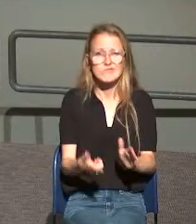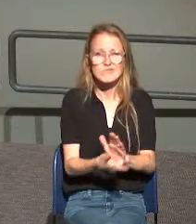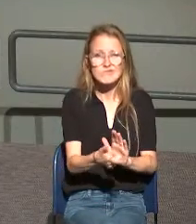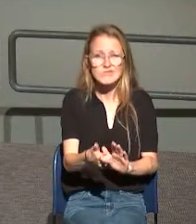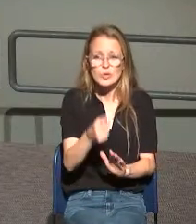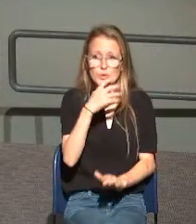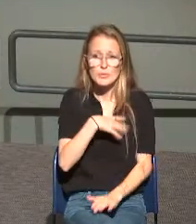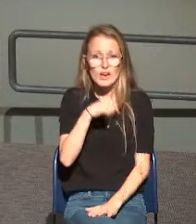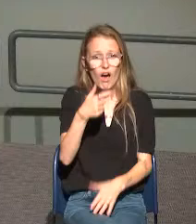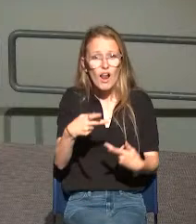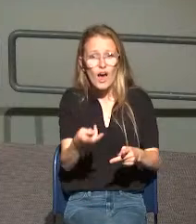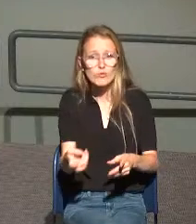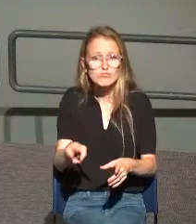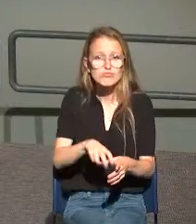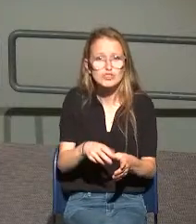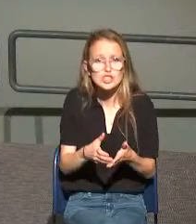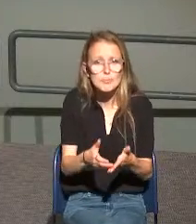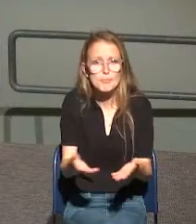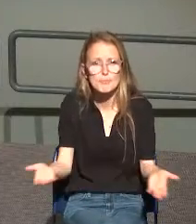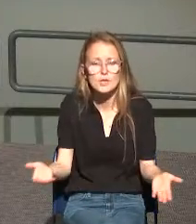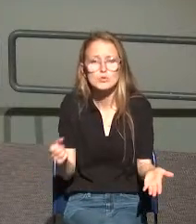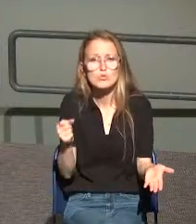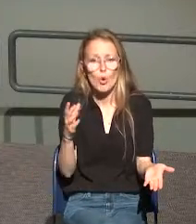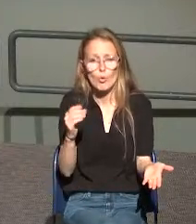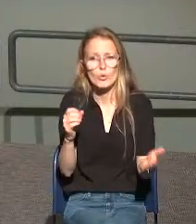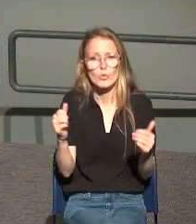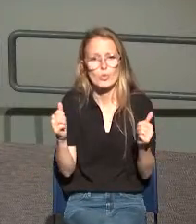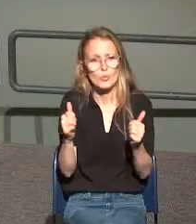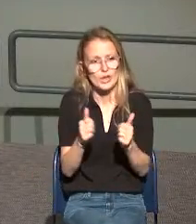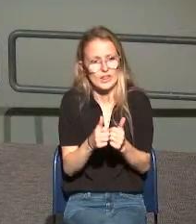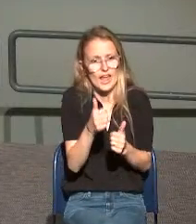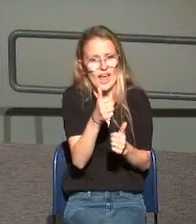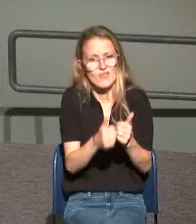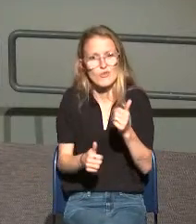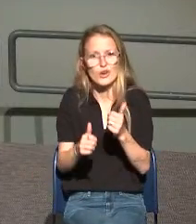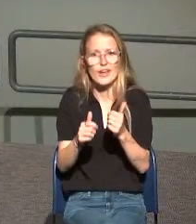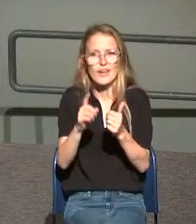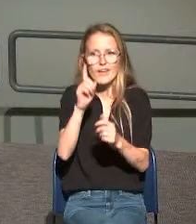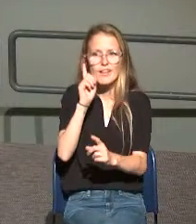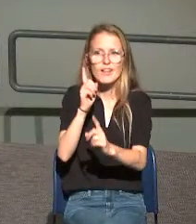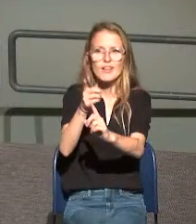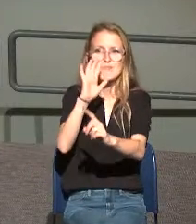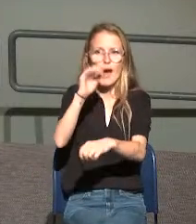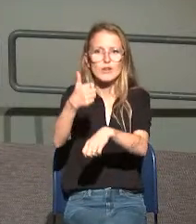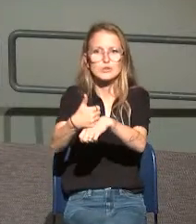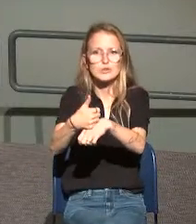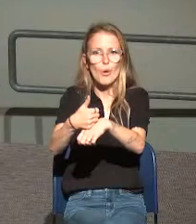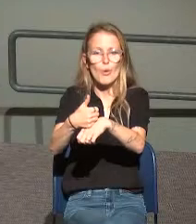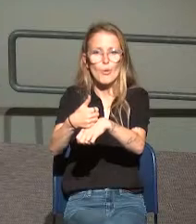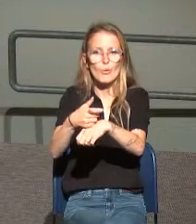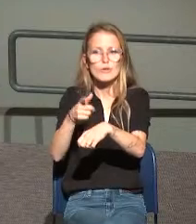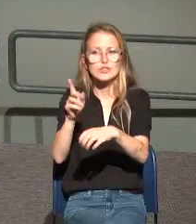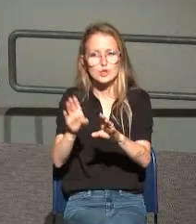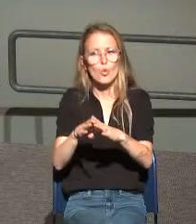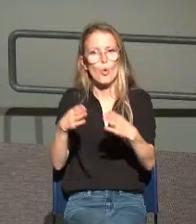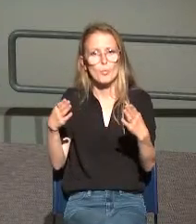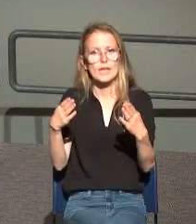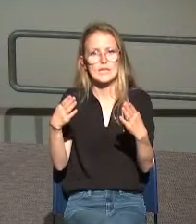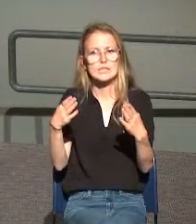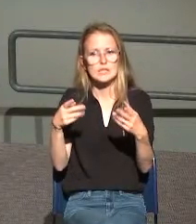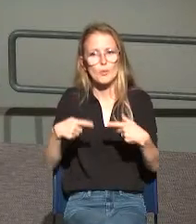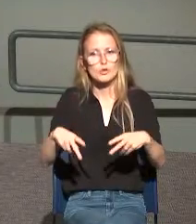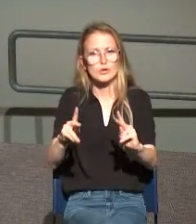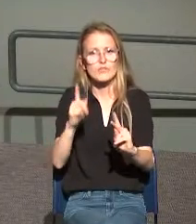on ships. And with every milestone, she opened the door for women to fly jets, for women to